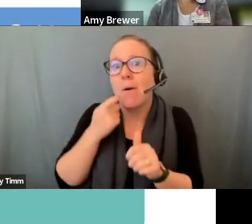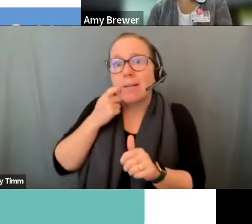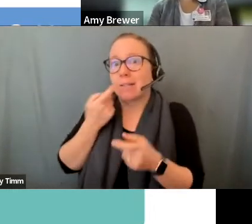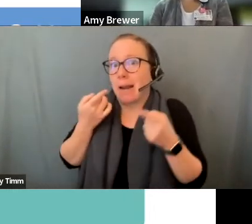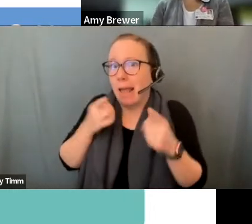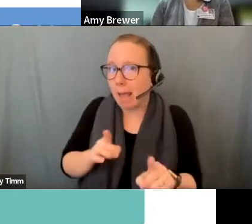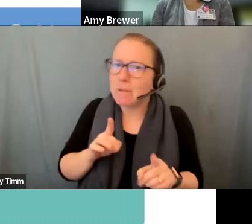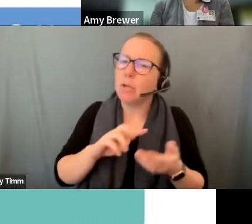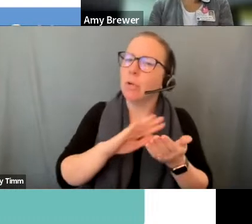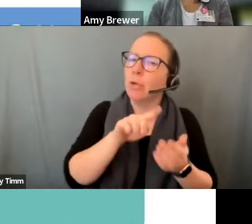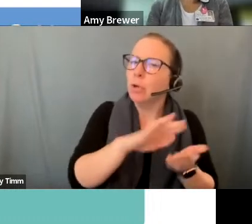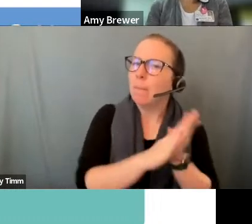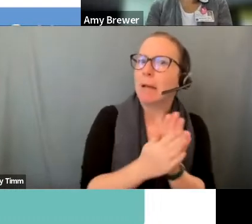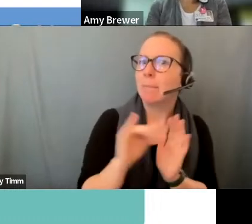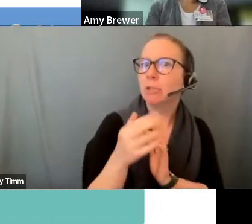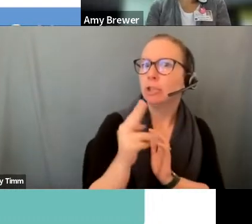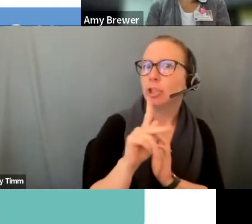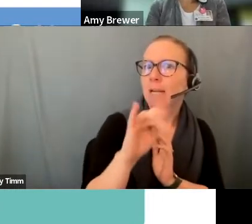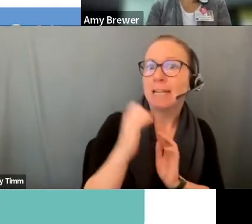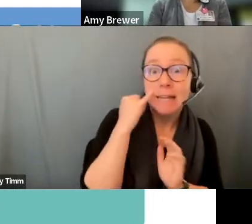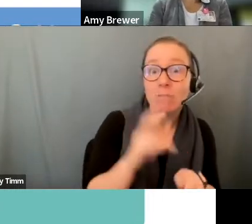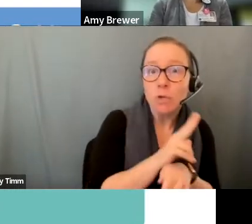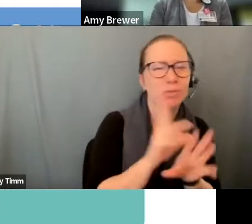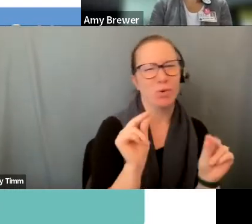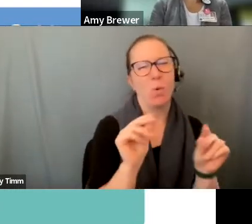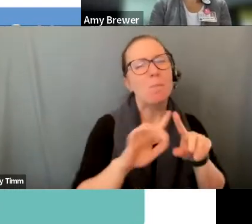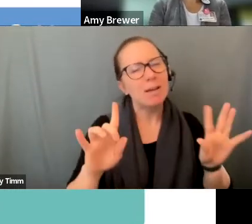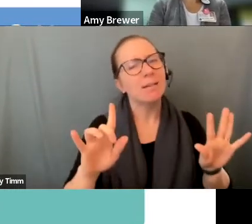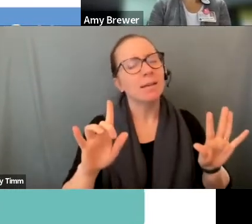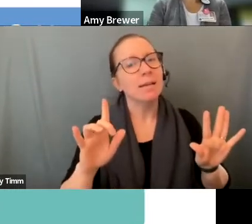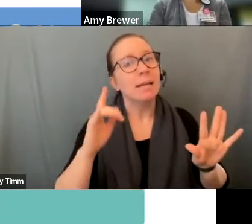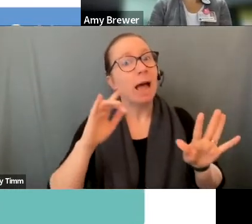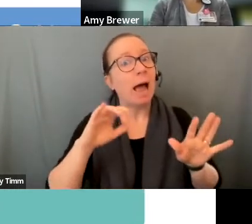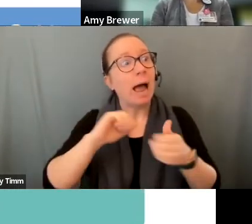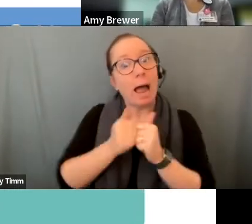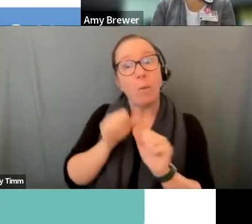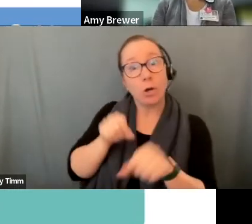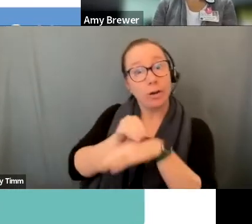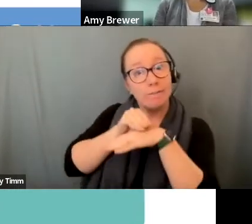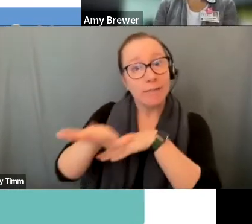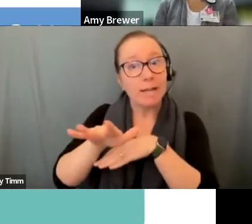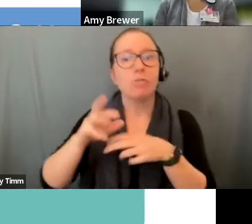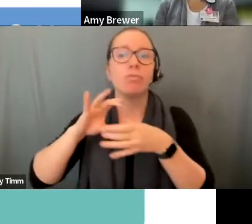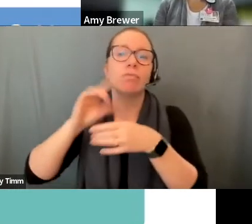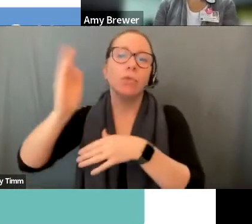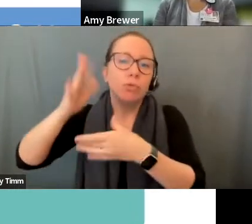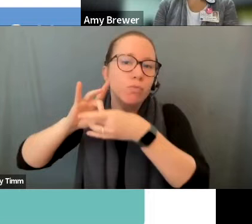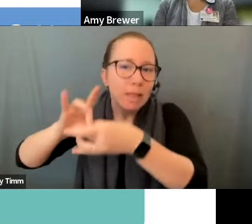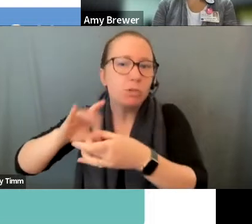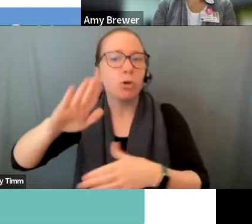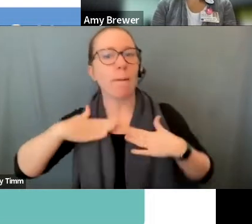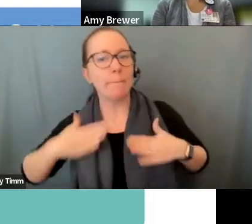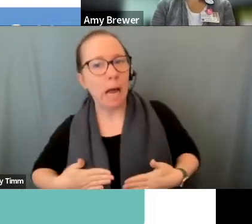a junkie, but what it does to relationships and future achievements and your body. And so making sure that,